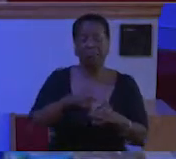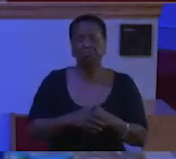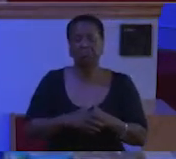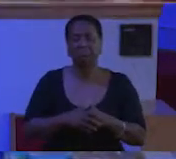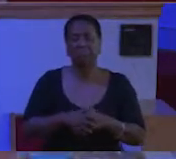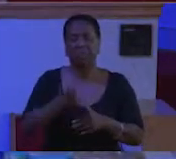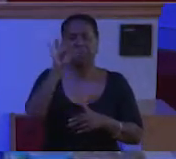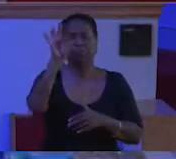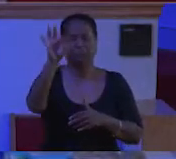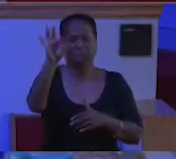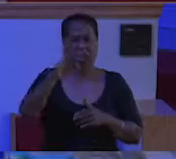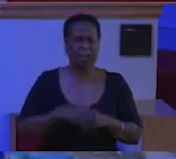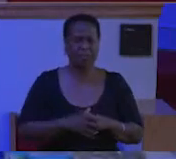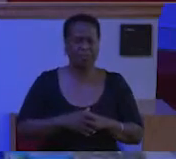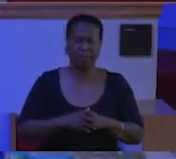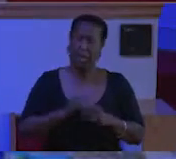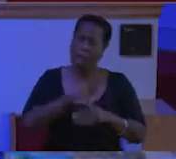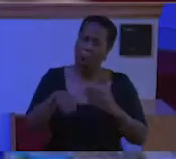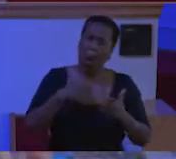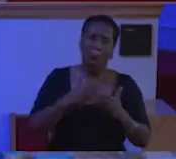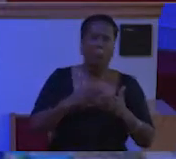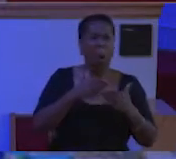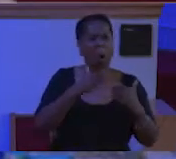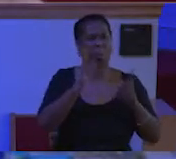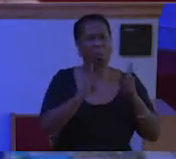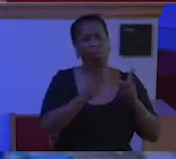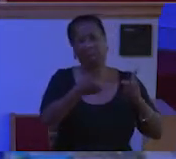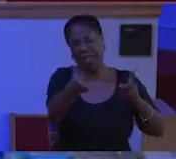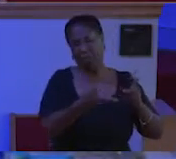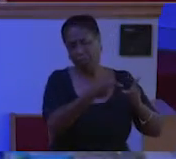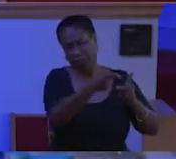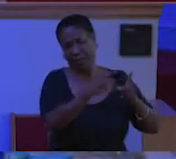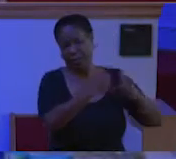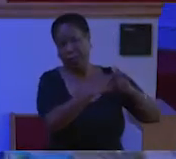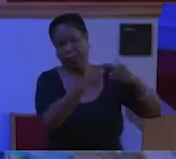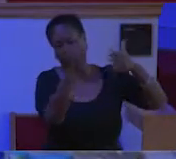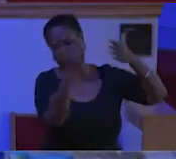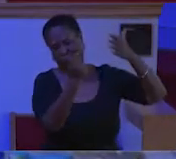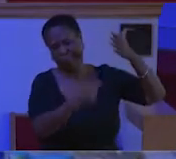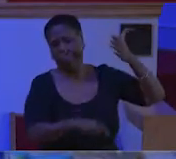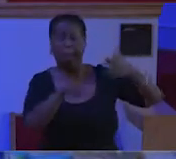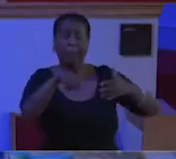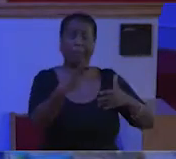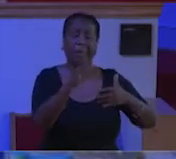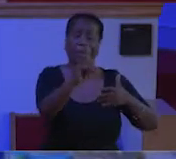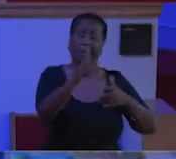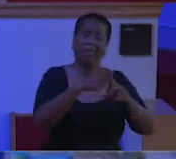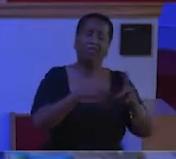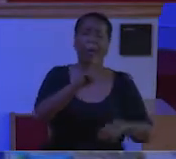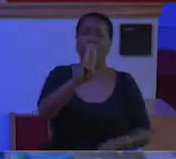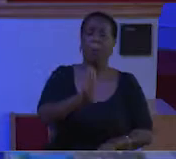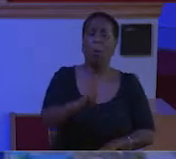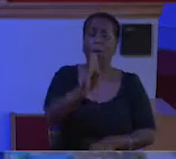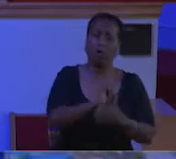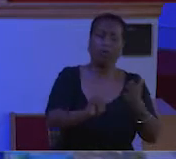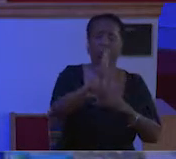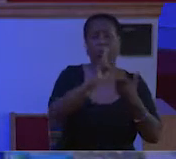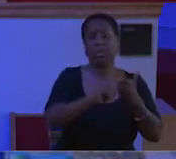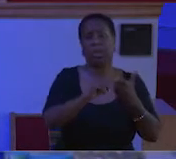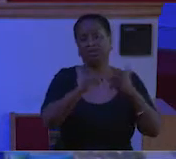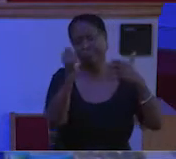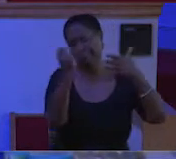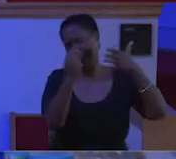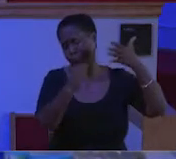an introduction and all of his accolades had been mentioned. PhD from Boston University, all